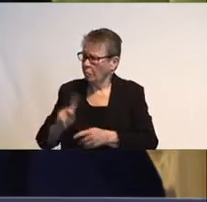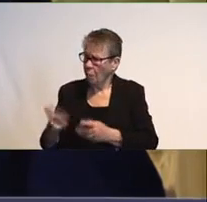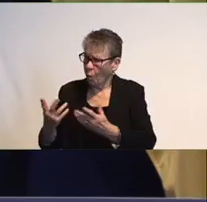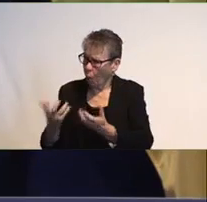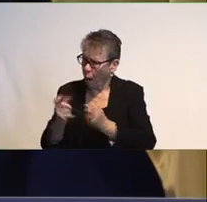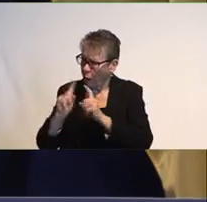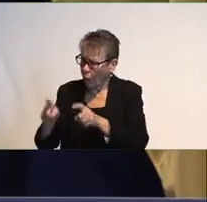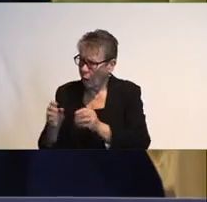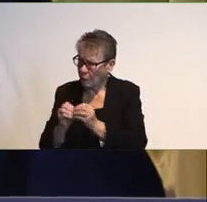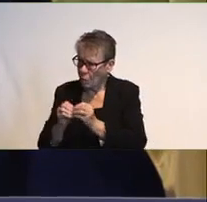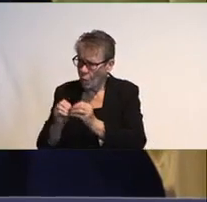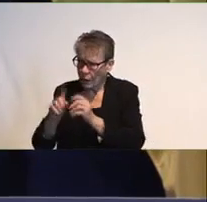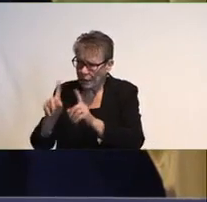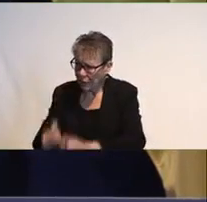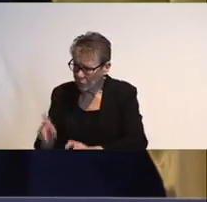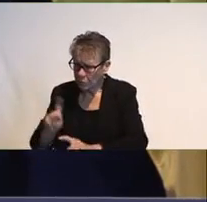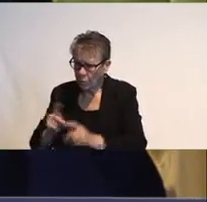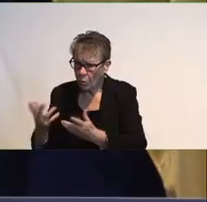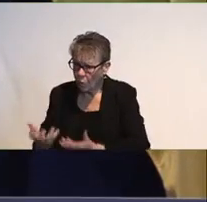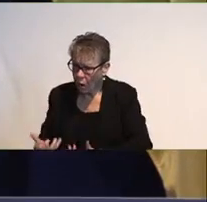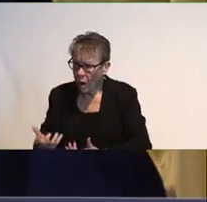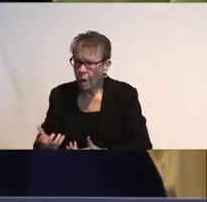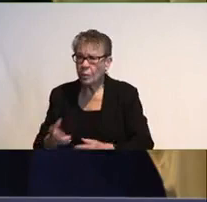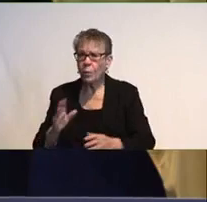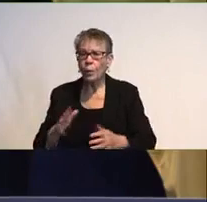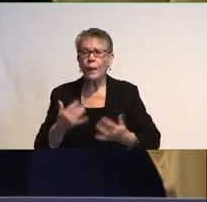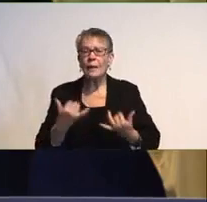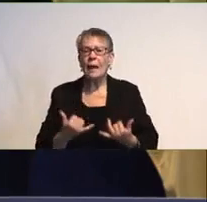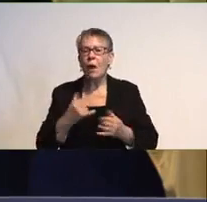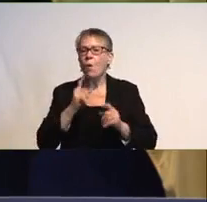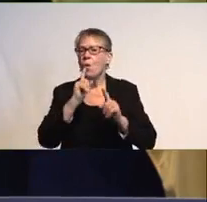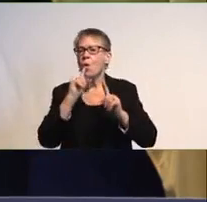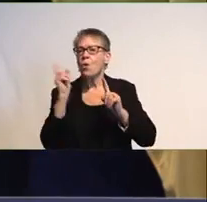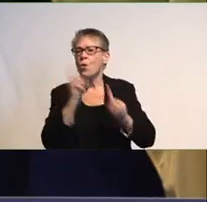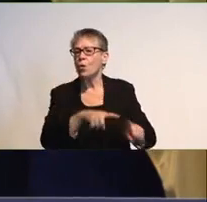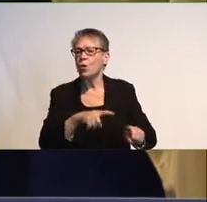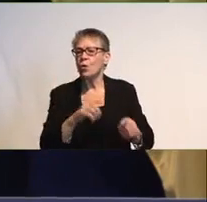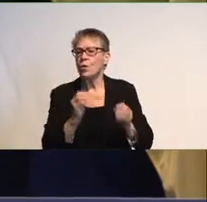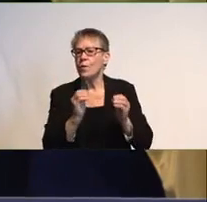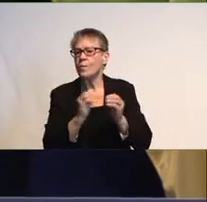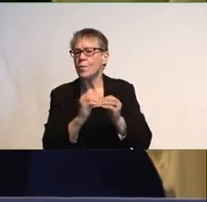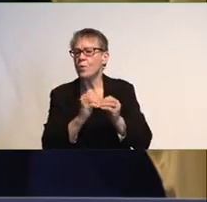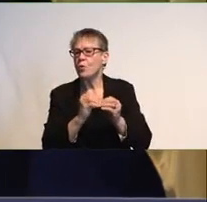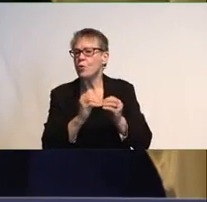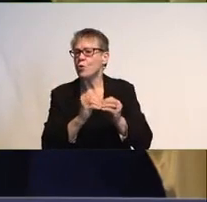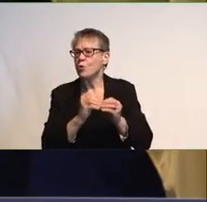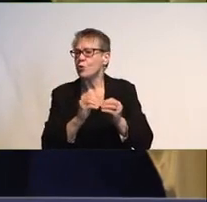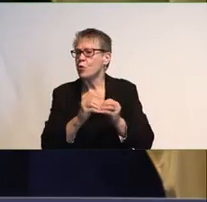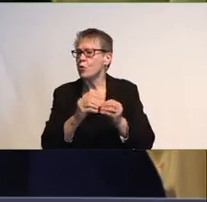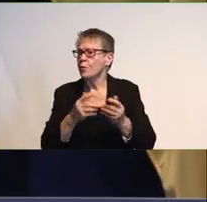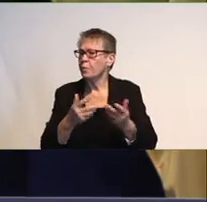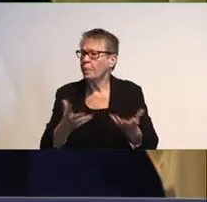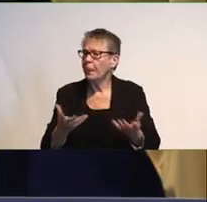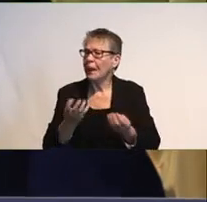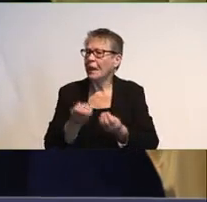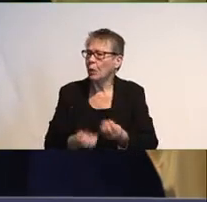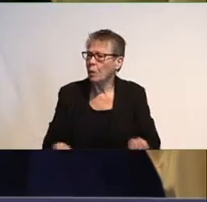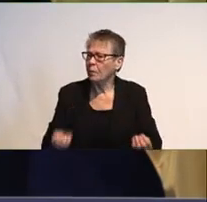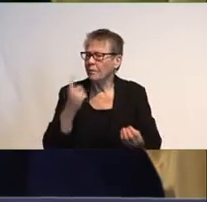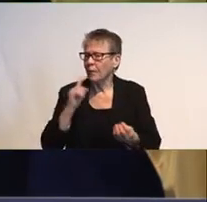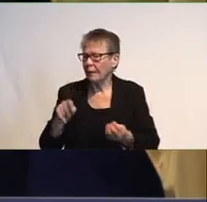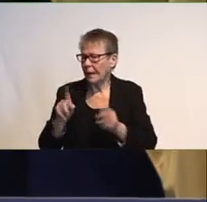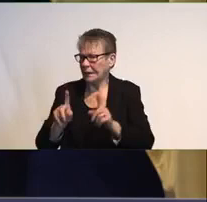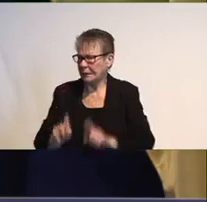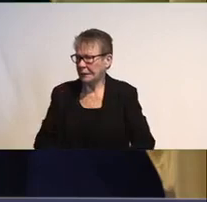are getting more capacity to meet that demand as we speak. I mentioned earlier that we've got over